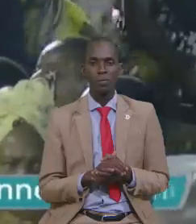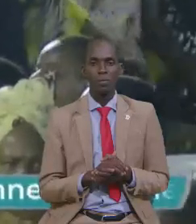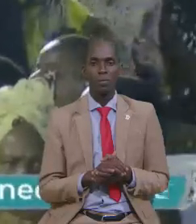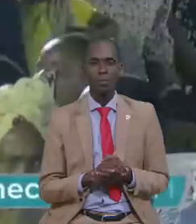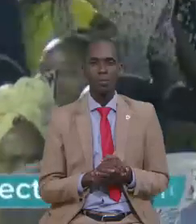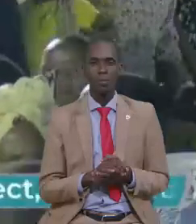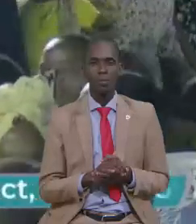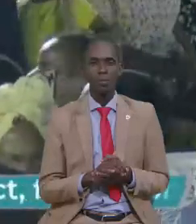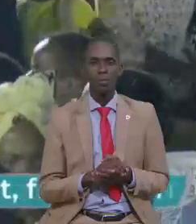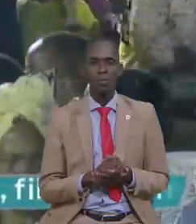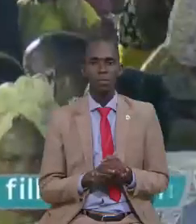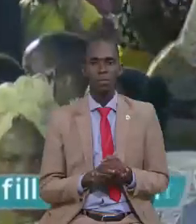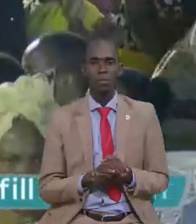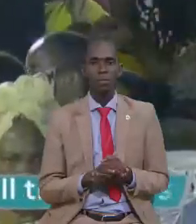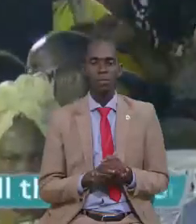Down there,